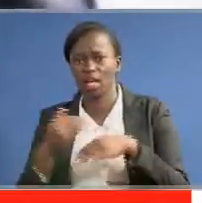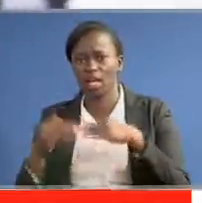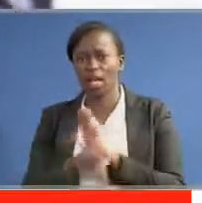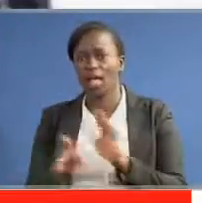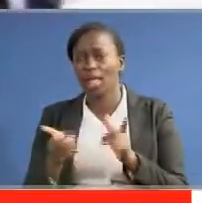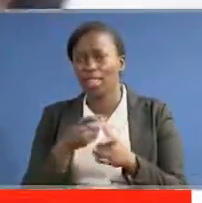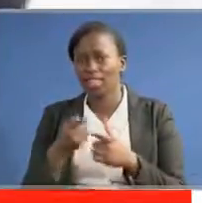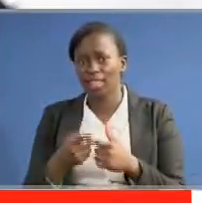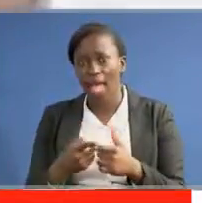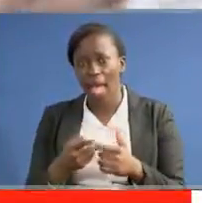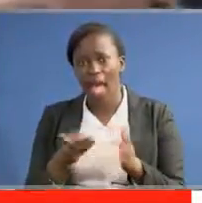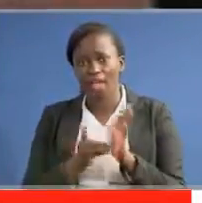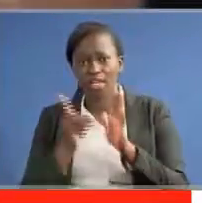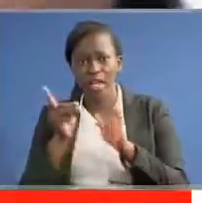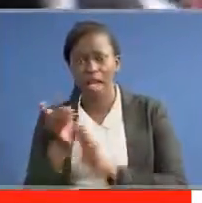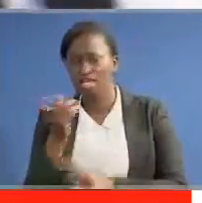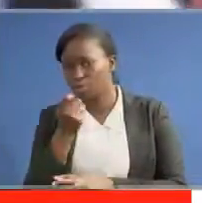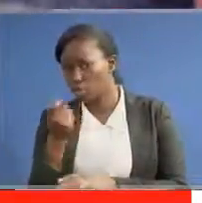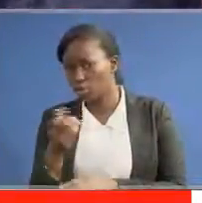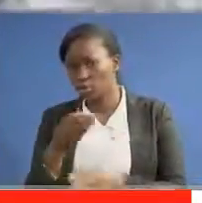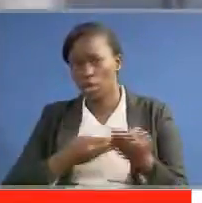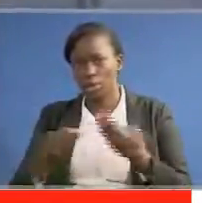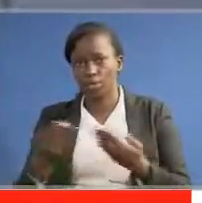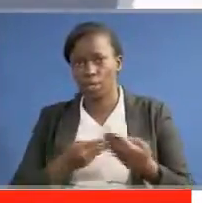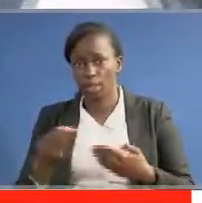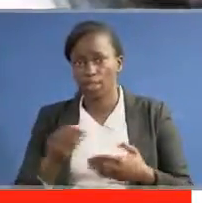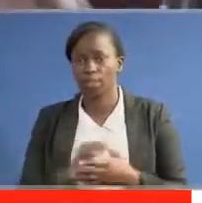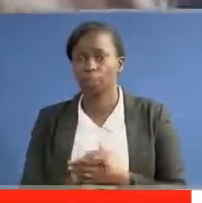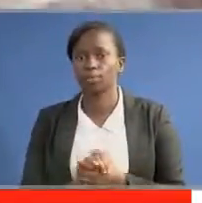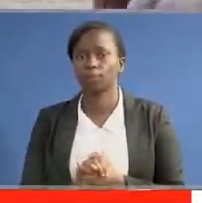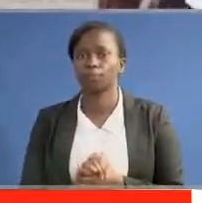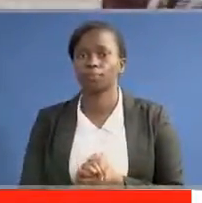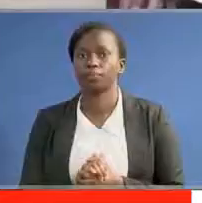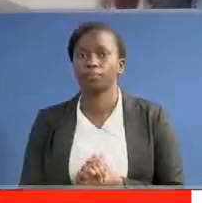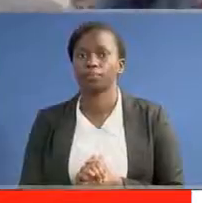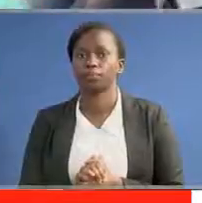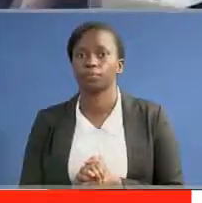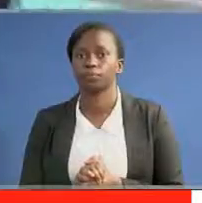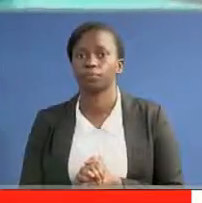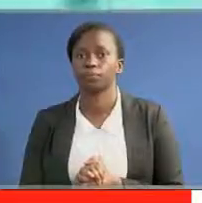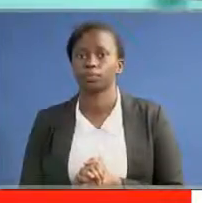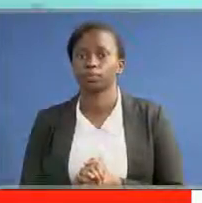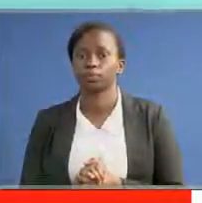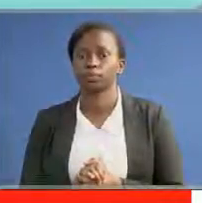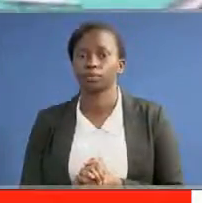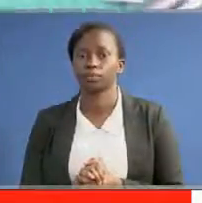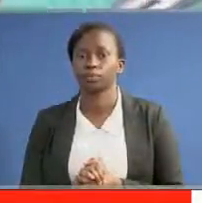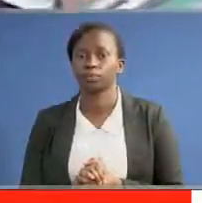uimarishaji wa biashara ndogo. Mwihaki Njogu, KUTV.